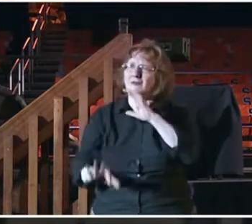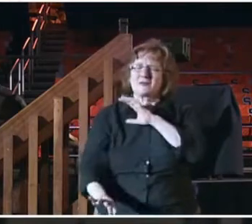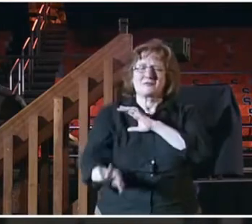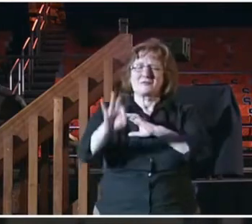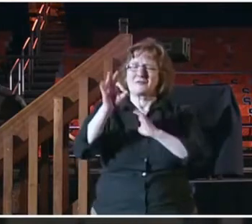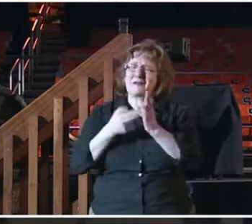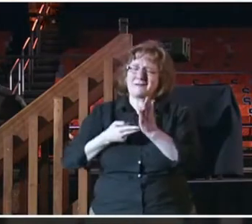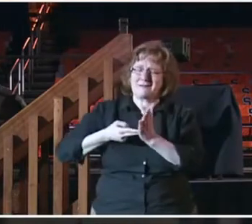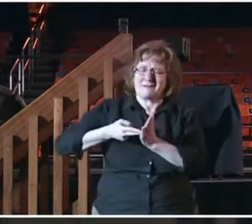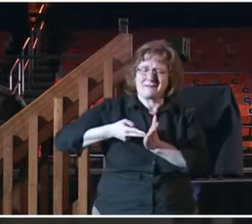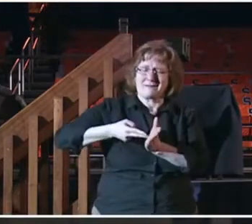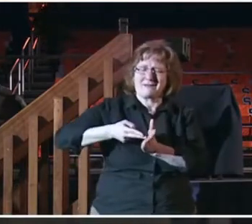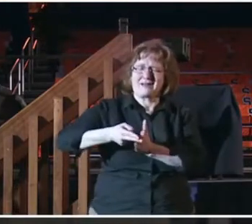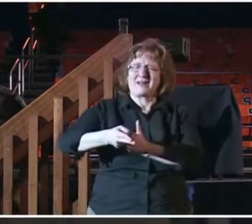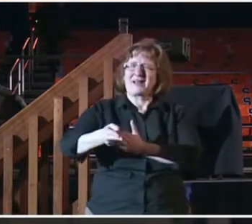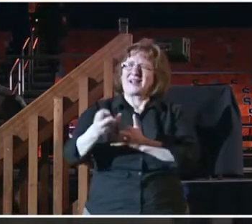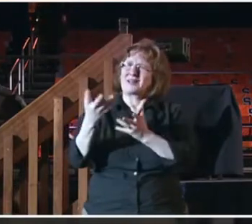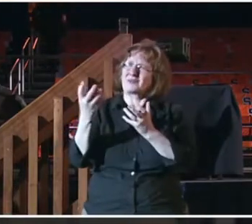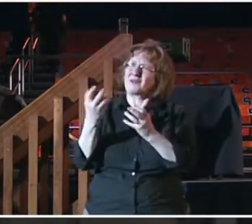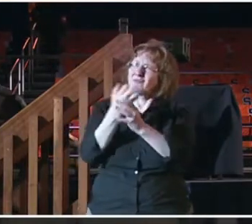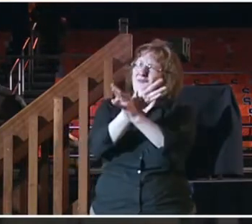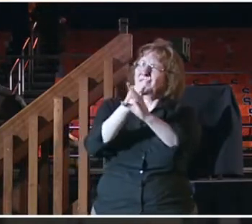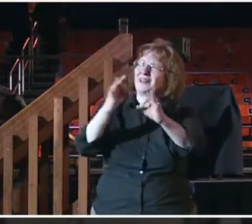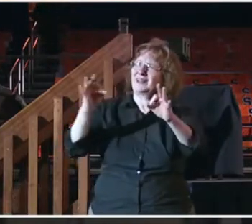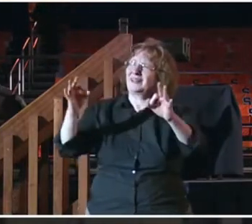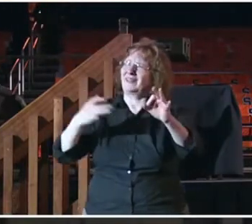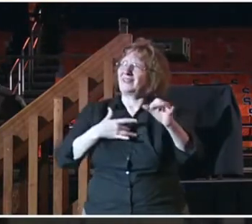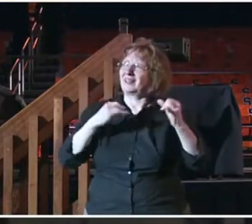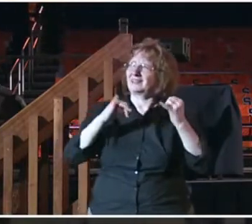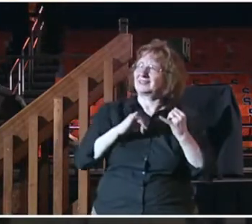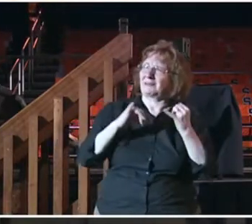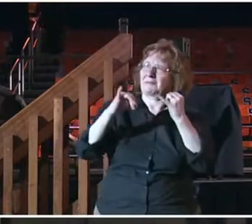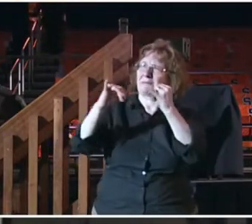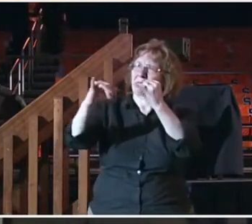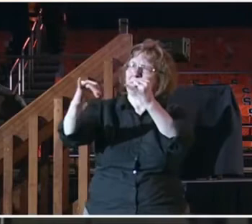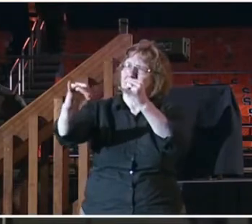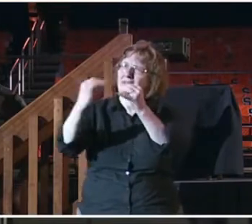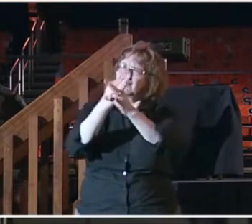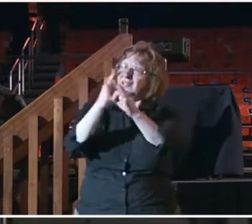If only freedom could love me.